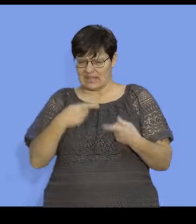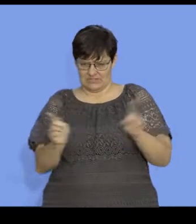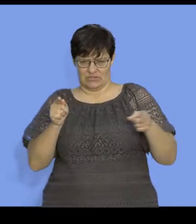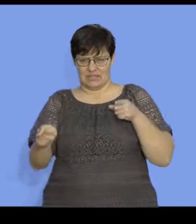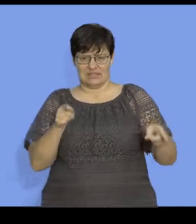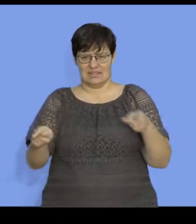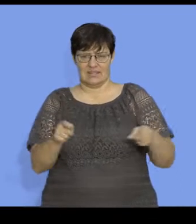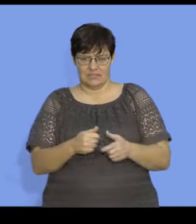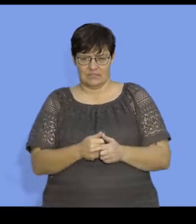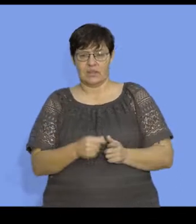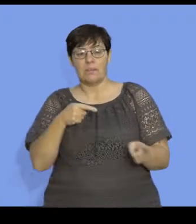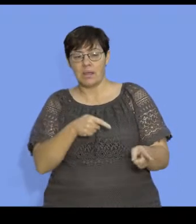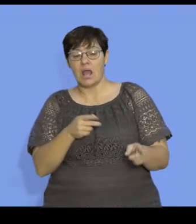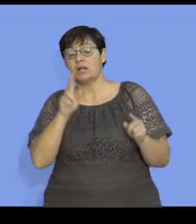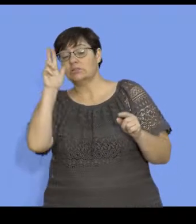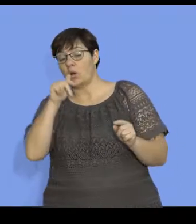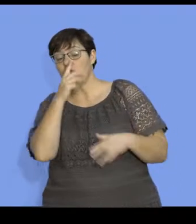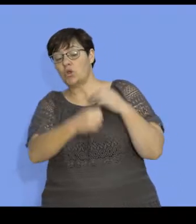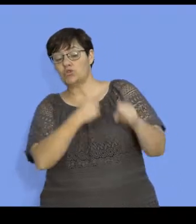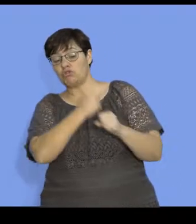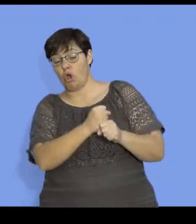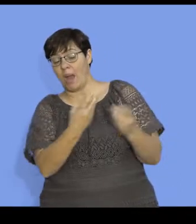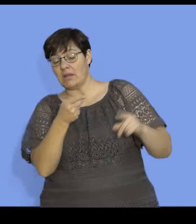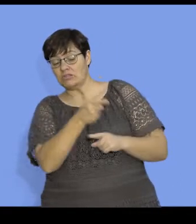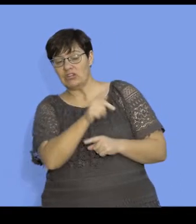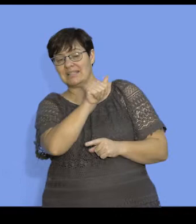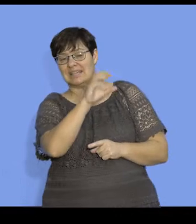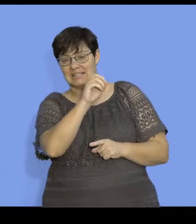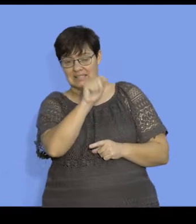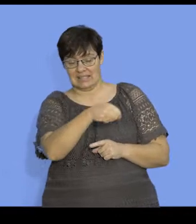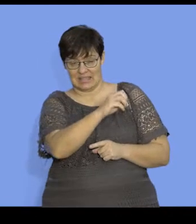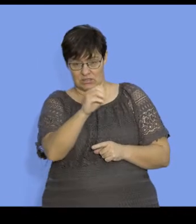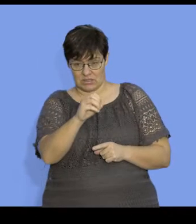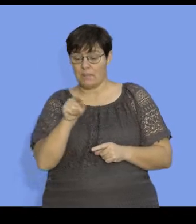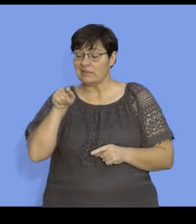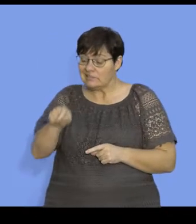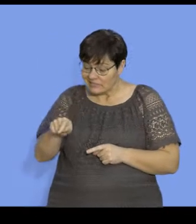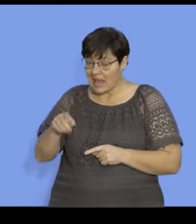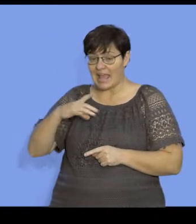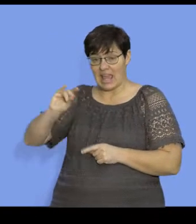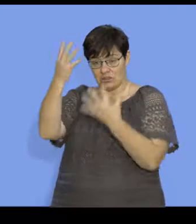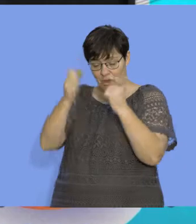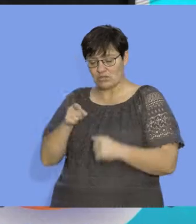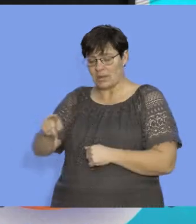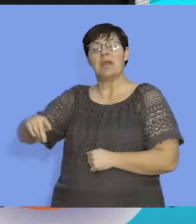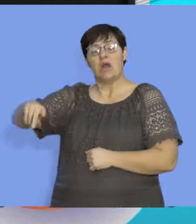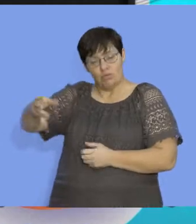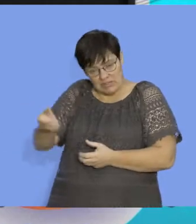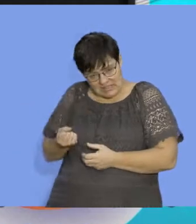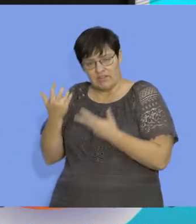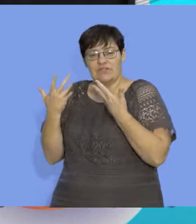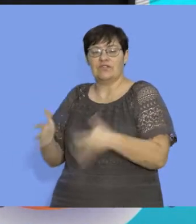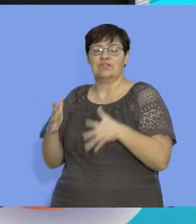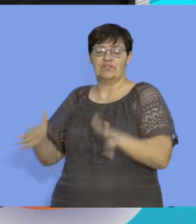distinguish now between what is supposed to go to the cash budget, only cash that we have received and paid